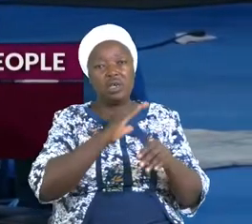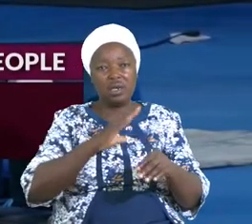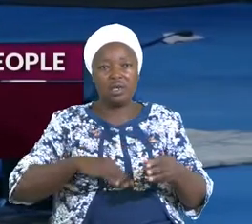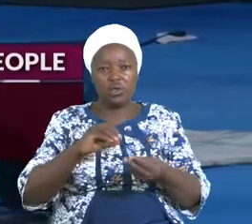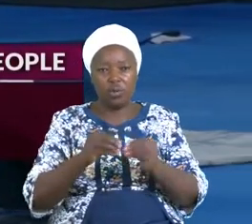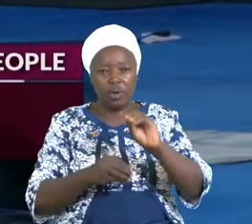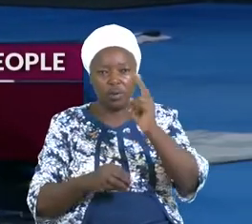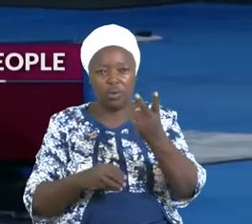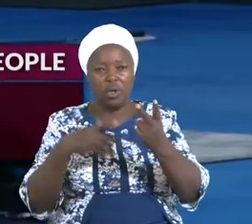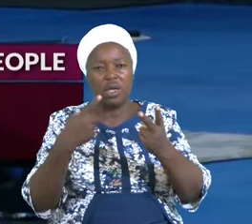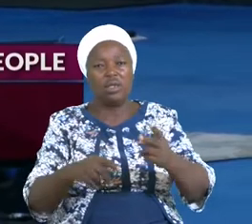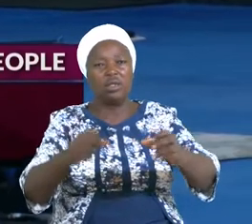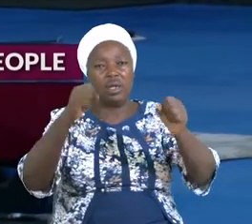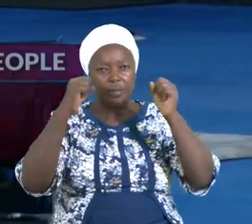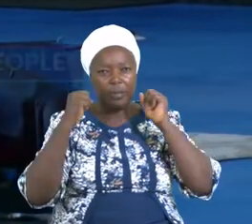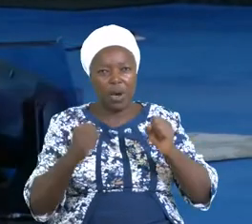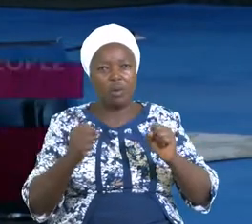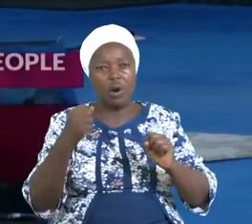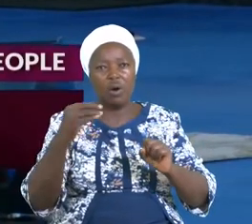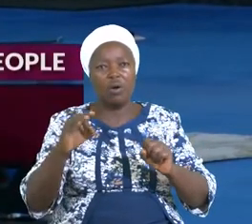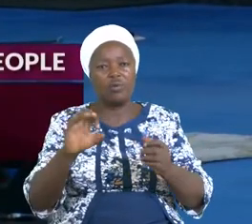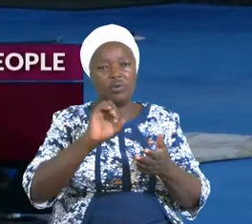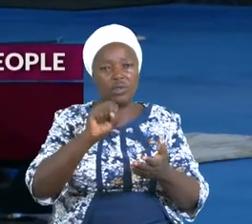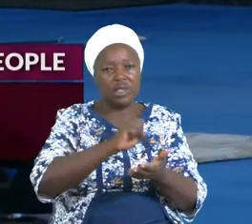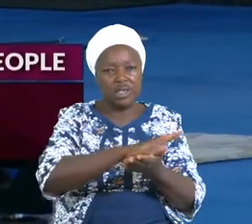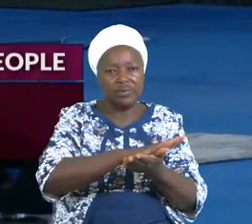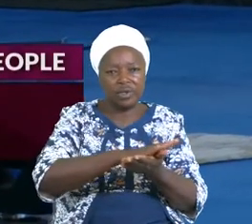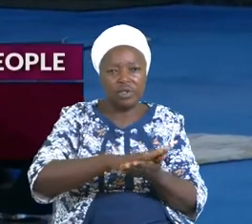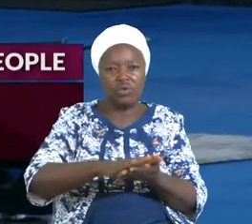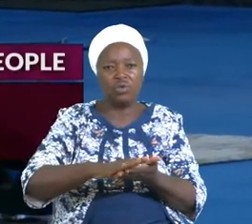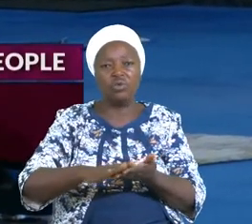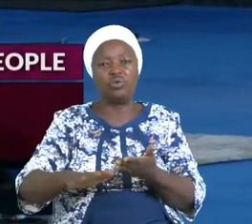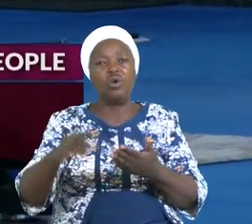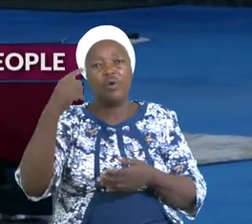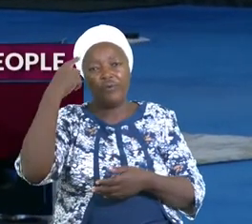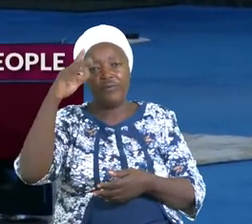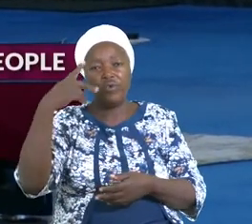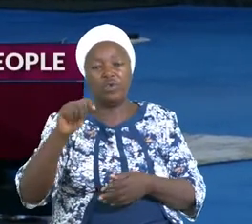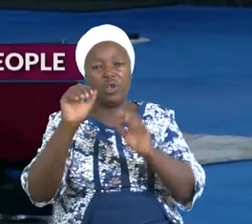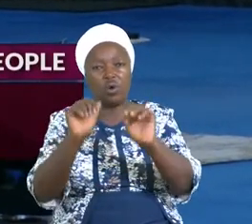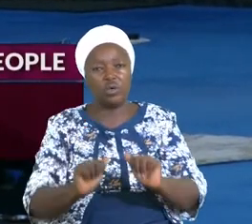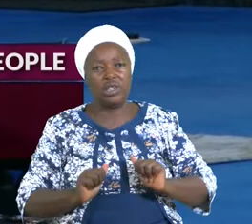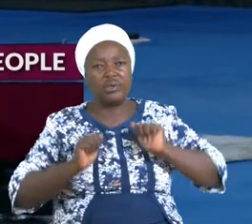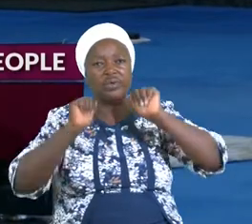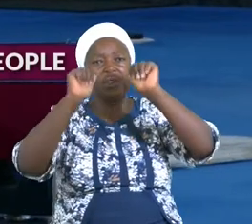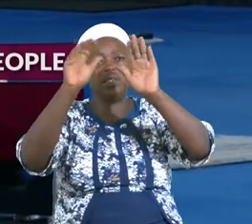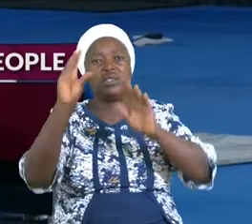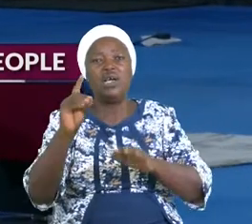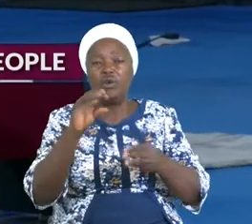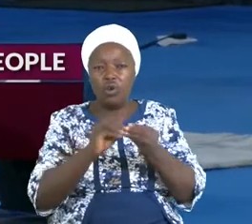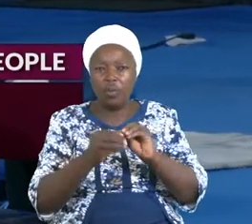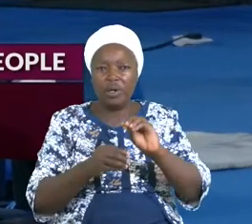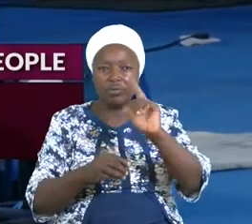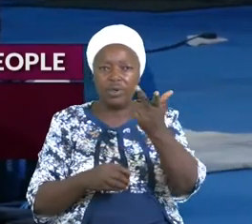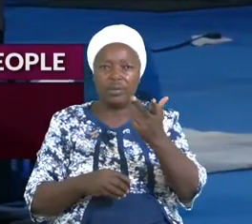power of sanctification for the consecrated. Number three,